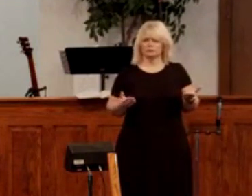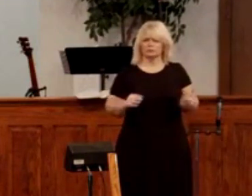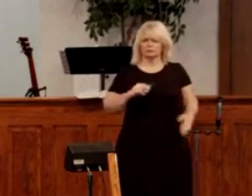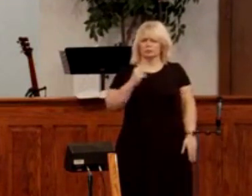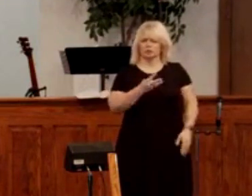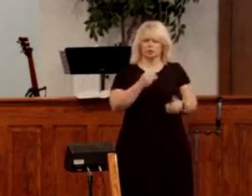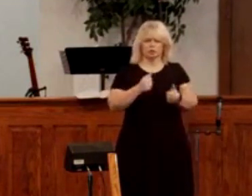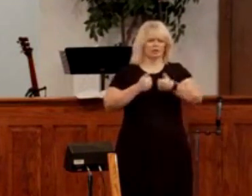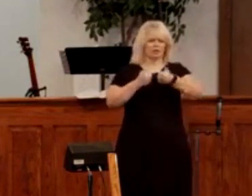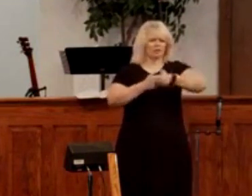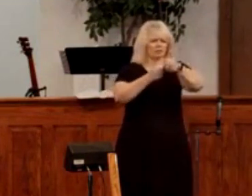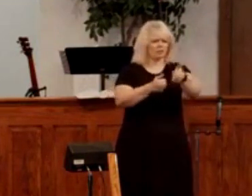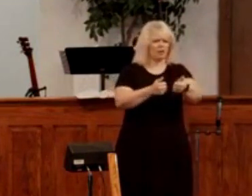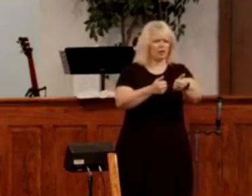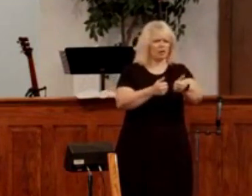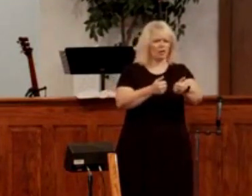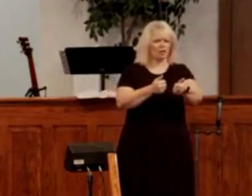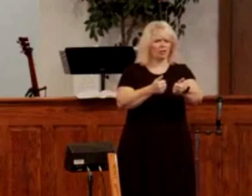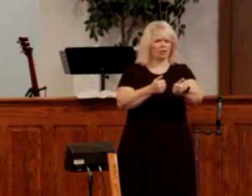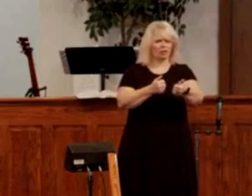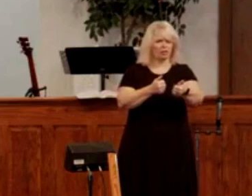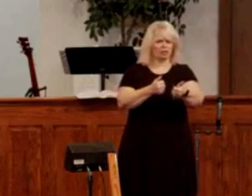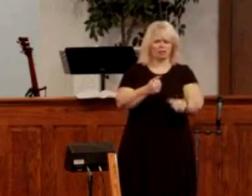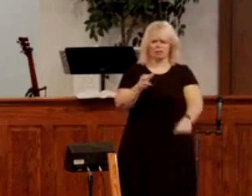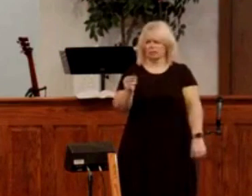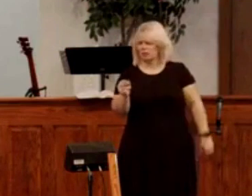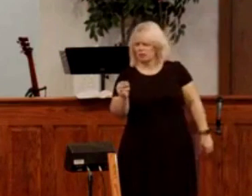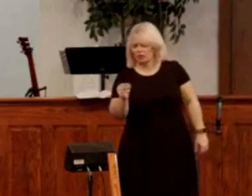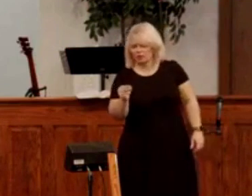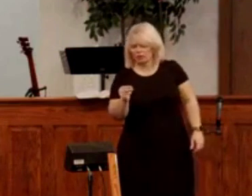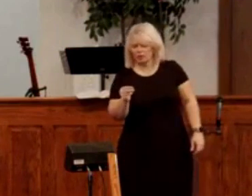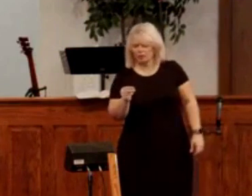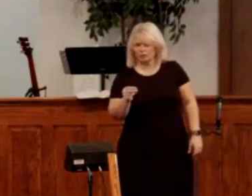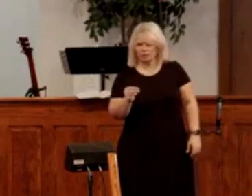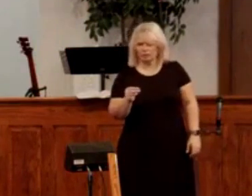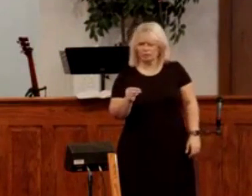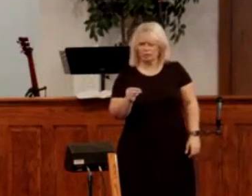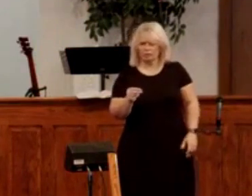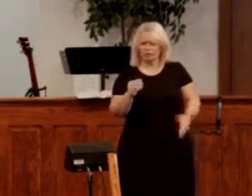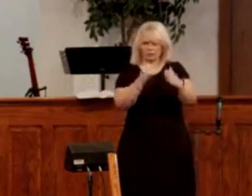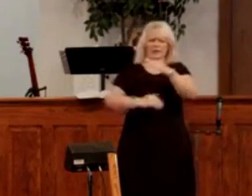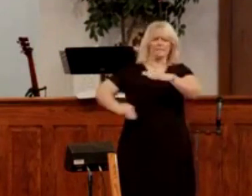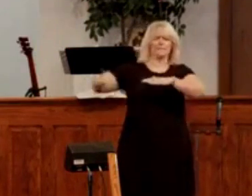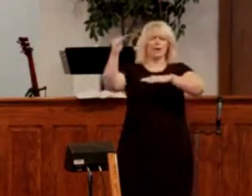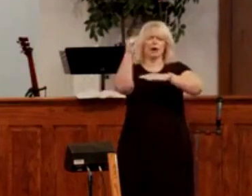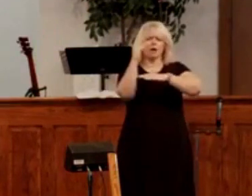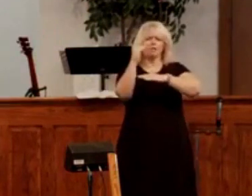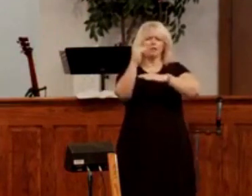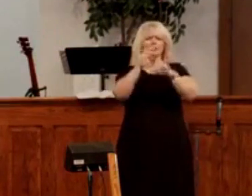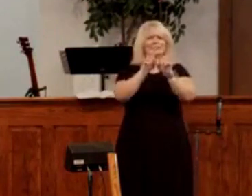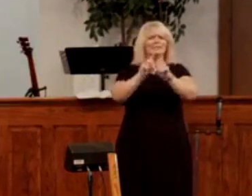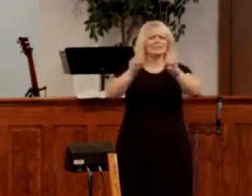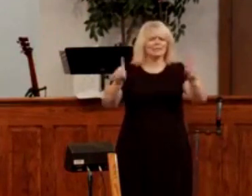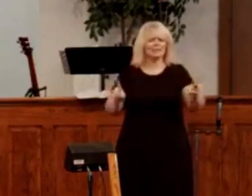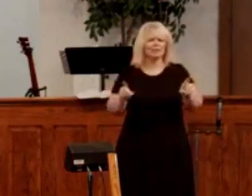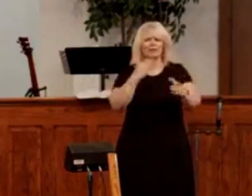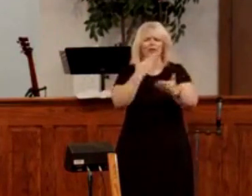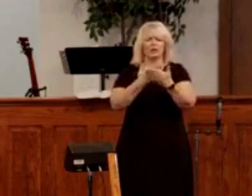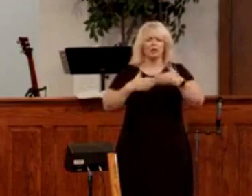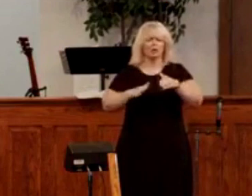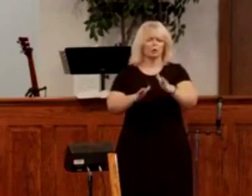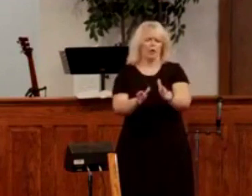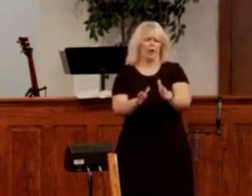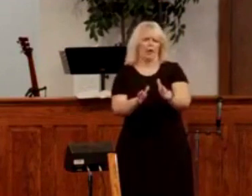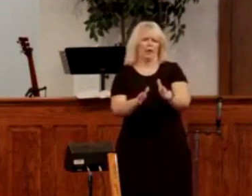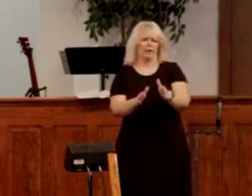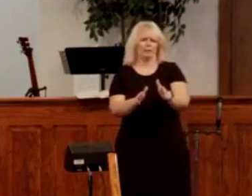and follow their tactics and their antics? Absolutely not. We're to rise above. We're to be different. Different in a good way. That's